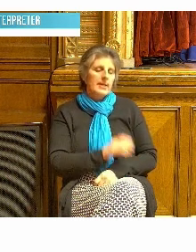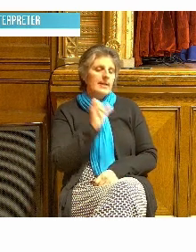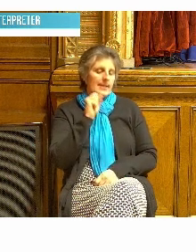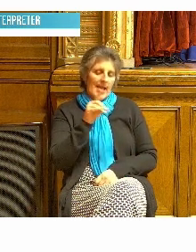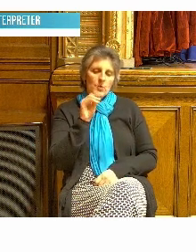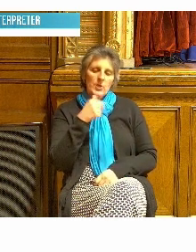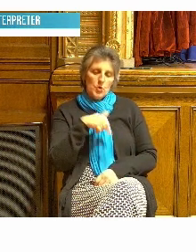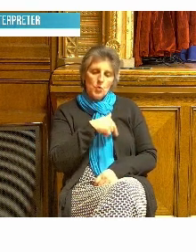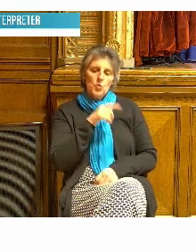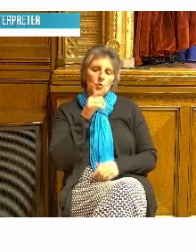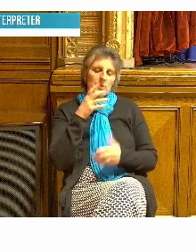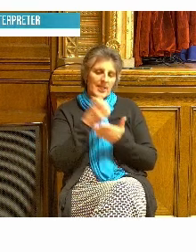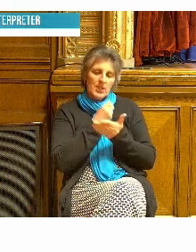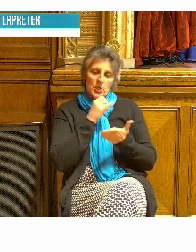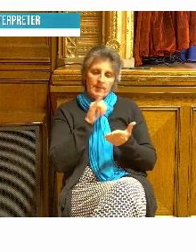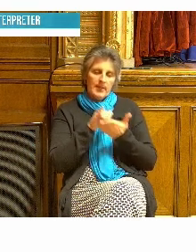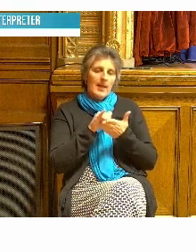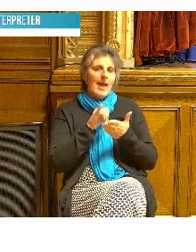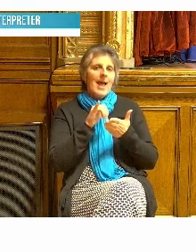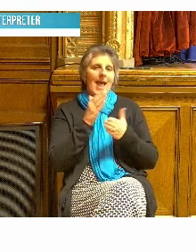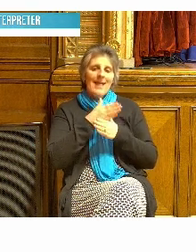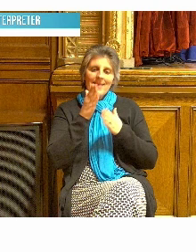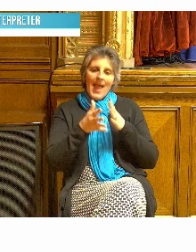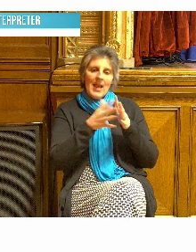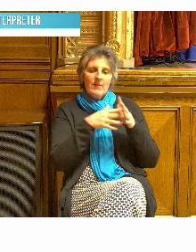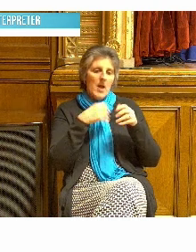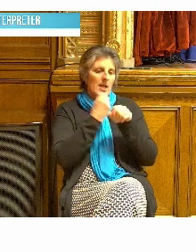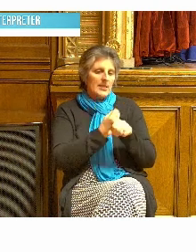do deserve reparations. At the end of American